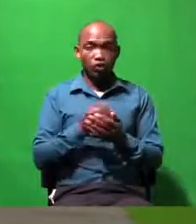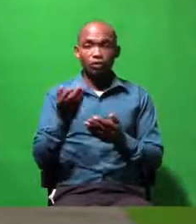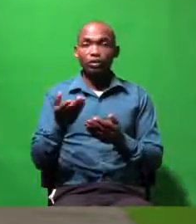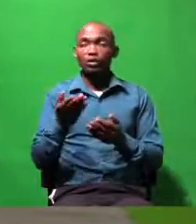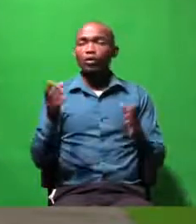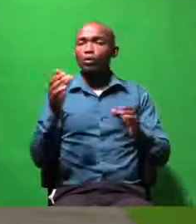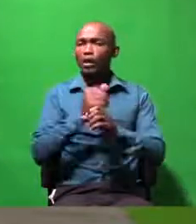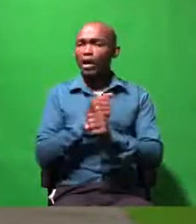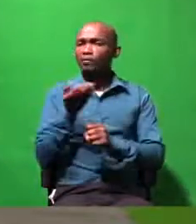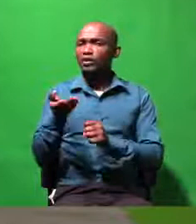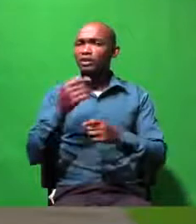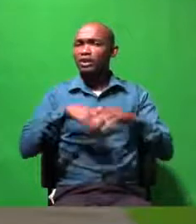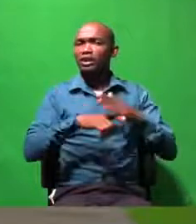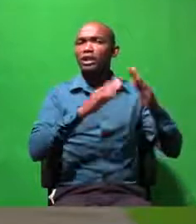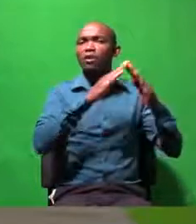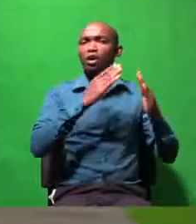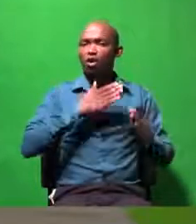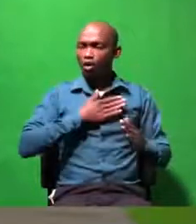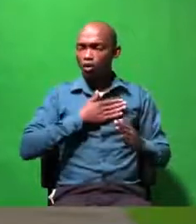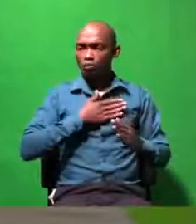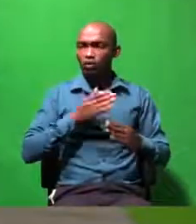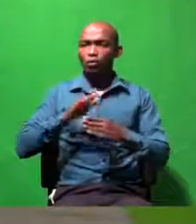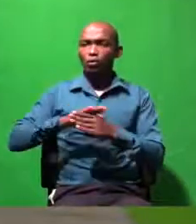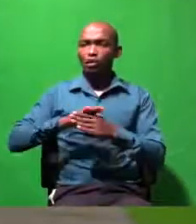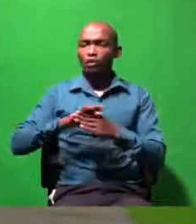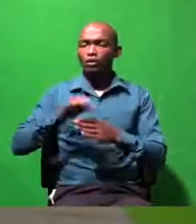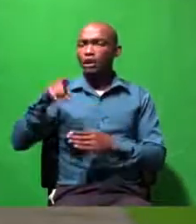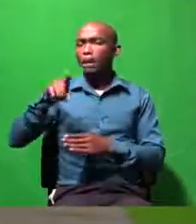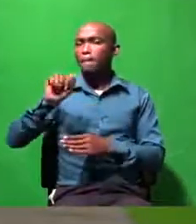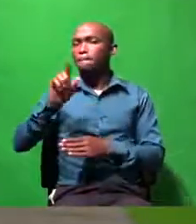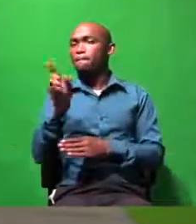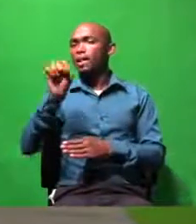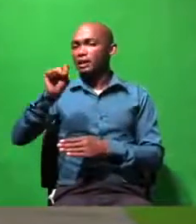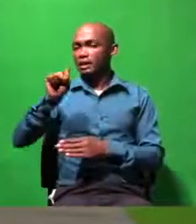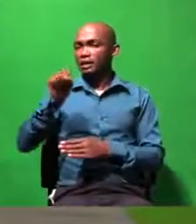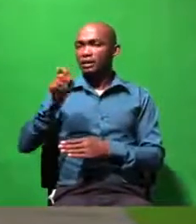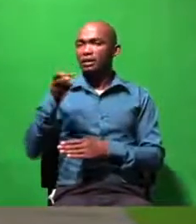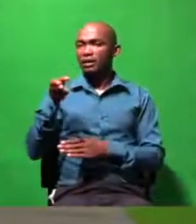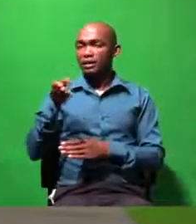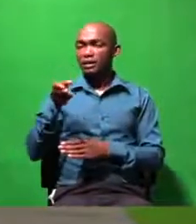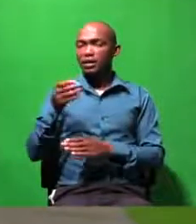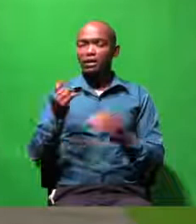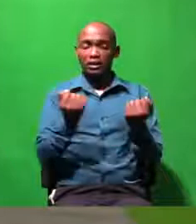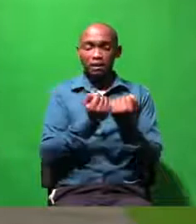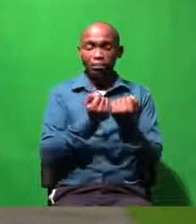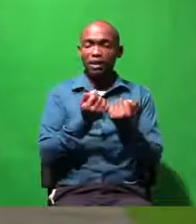home we are using, when you're building the house, we can use this peg. So this peg is here, what is made up?